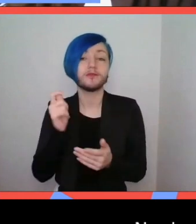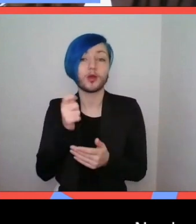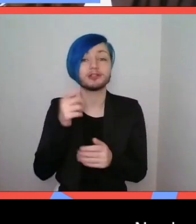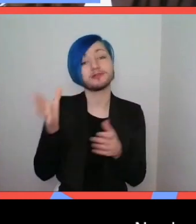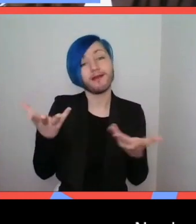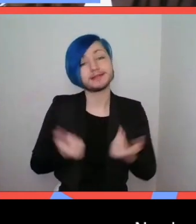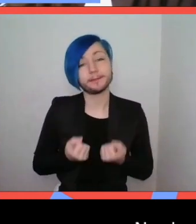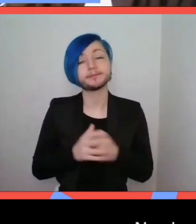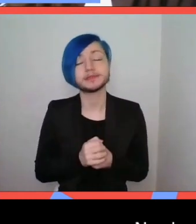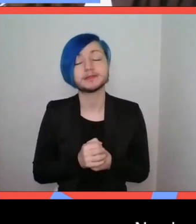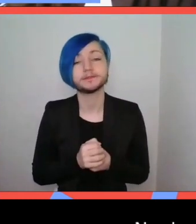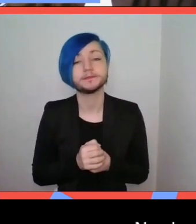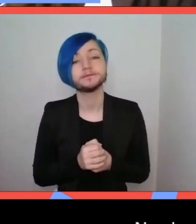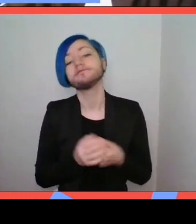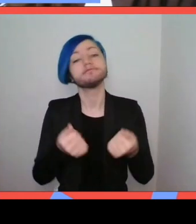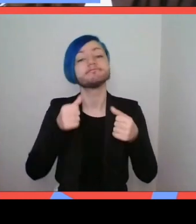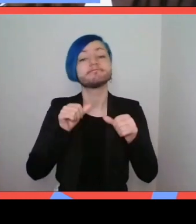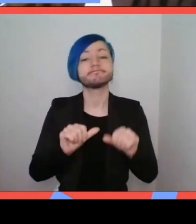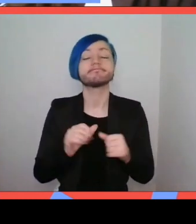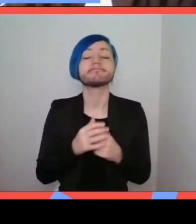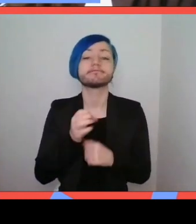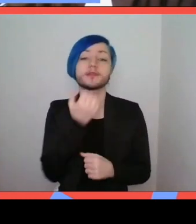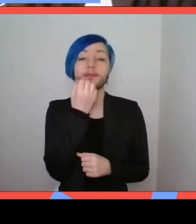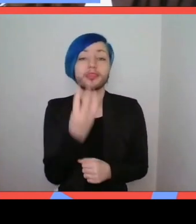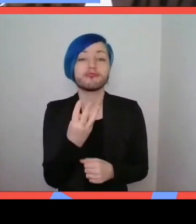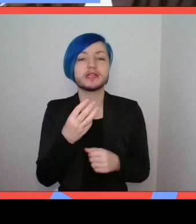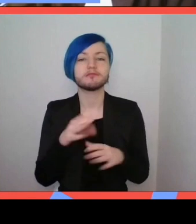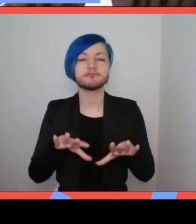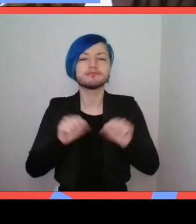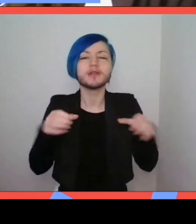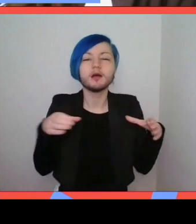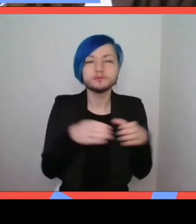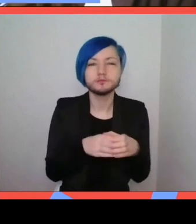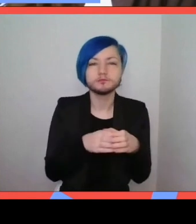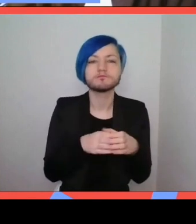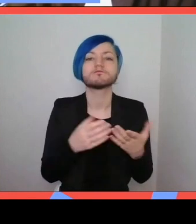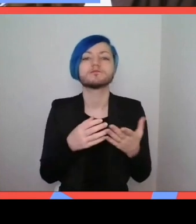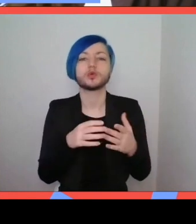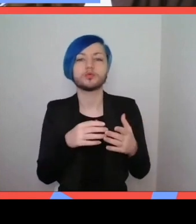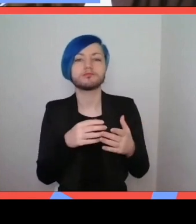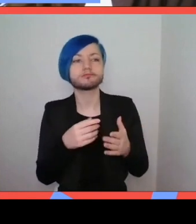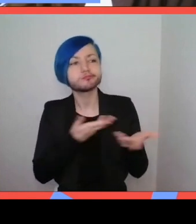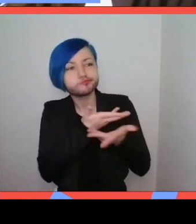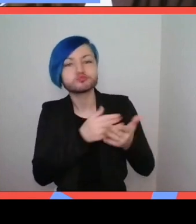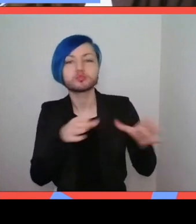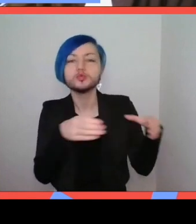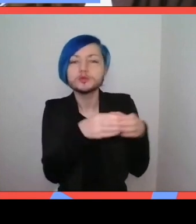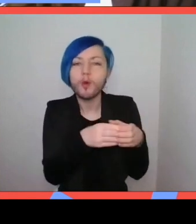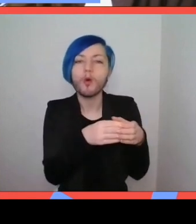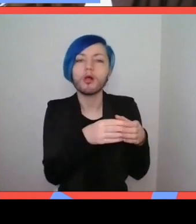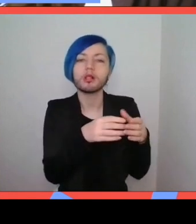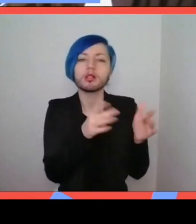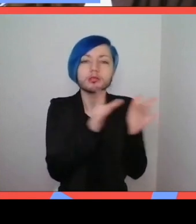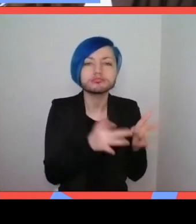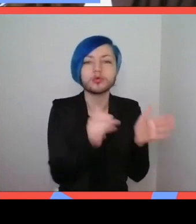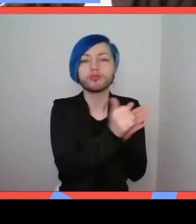Number 3 would be to start small. Start your journey as a writer with writing for smaller outlets, where editors will usually dedicate more time